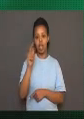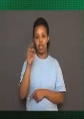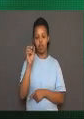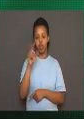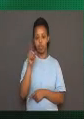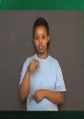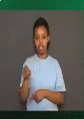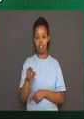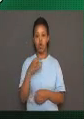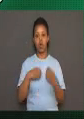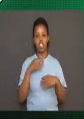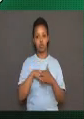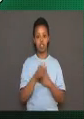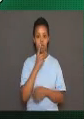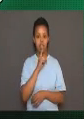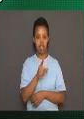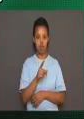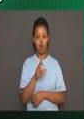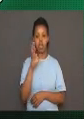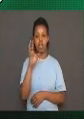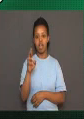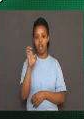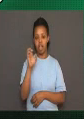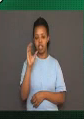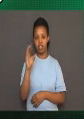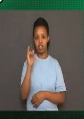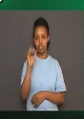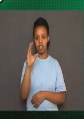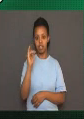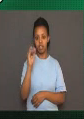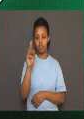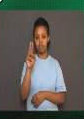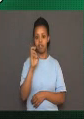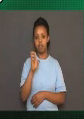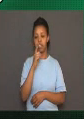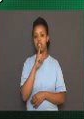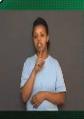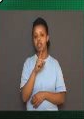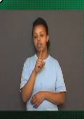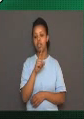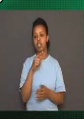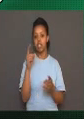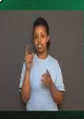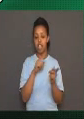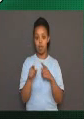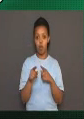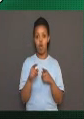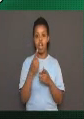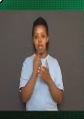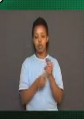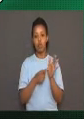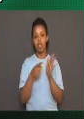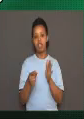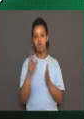organism. A recessive allele is the allele expressed only in